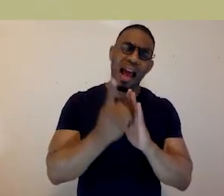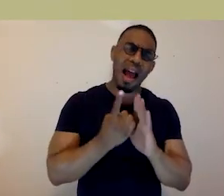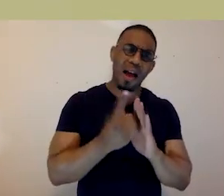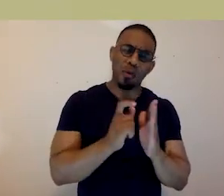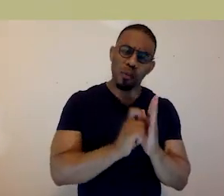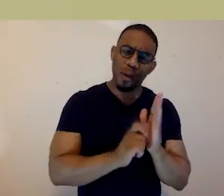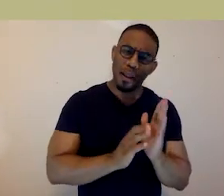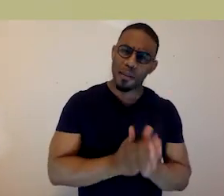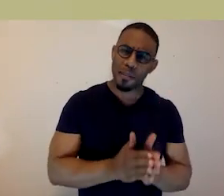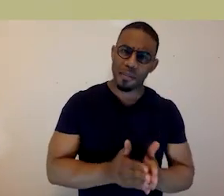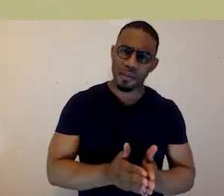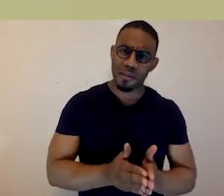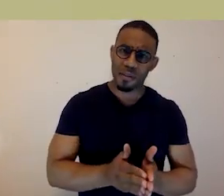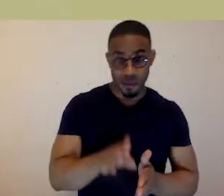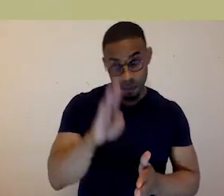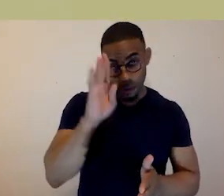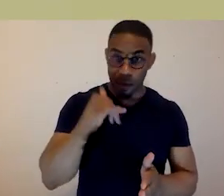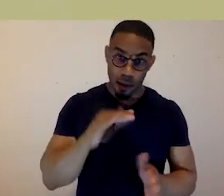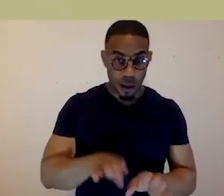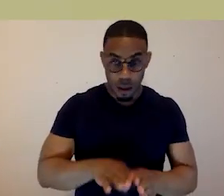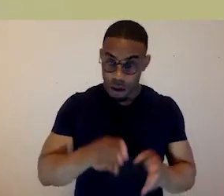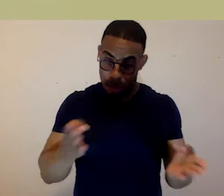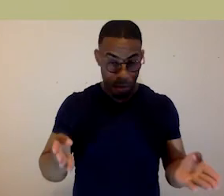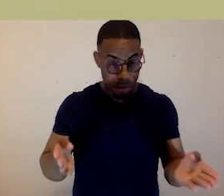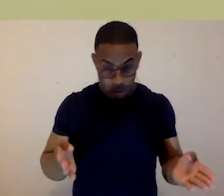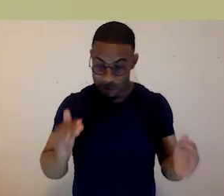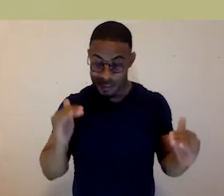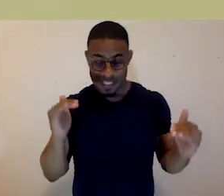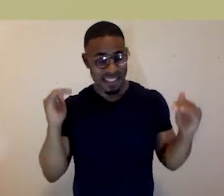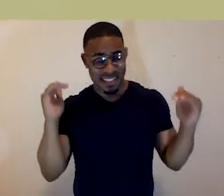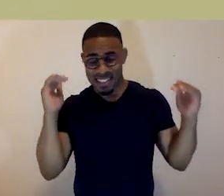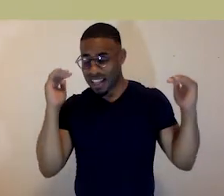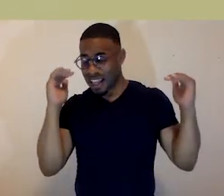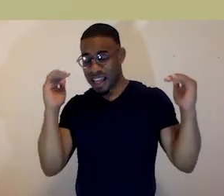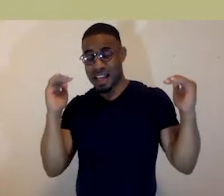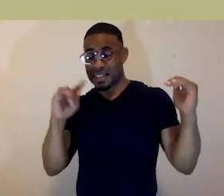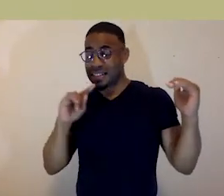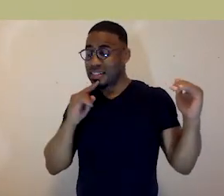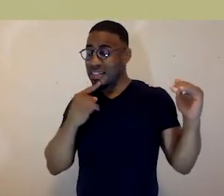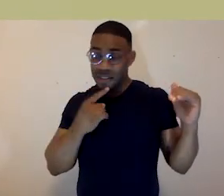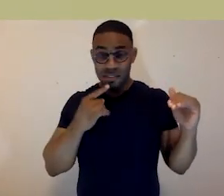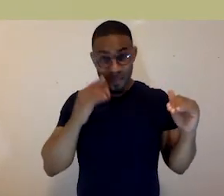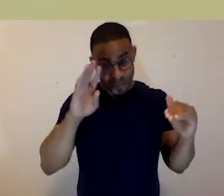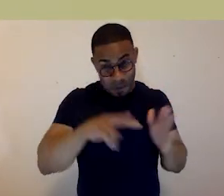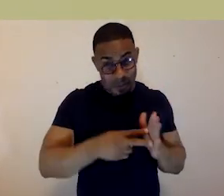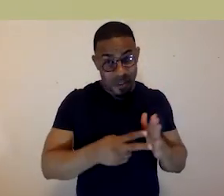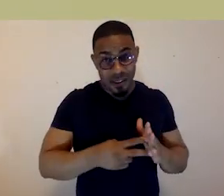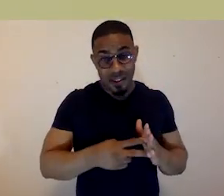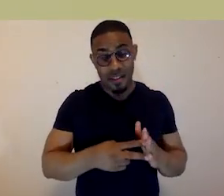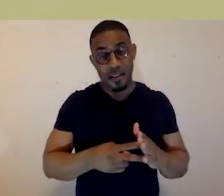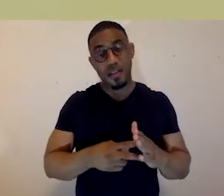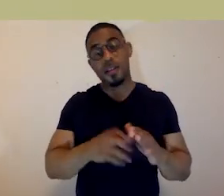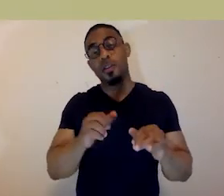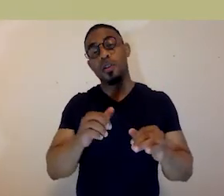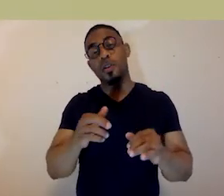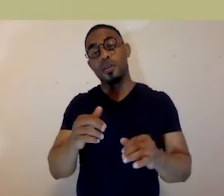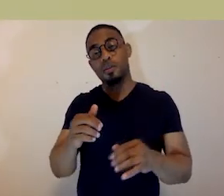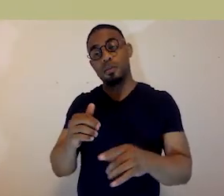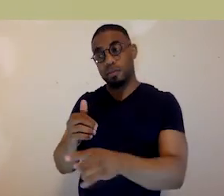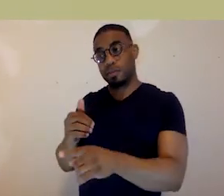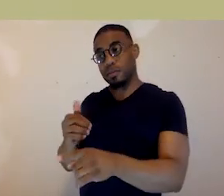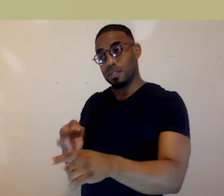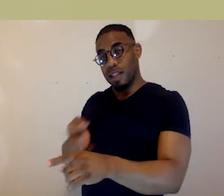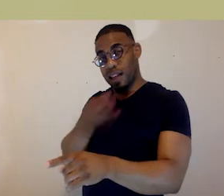up this bug. And you know, I opened it with the highest severity, right? So resident expert, he